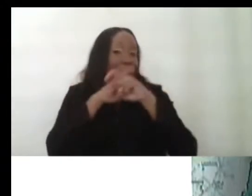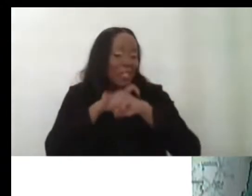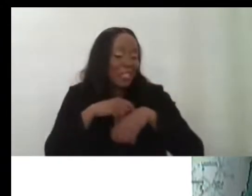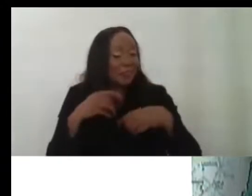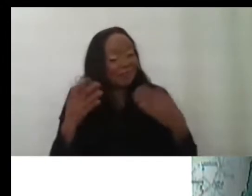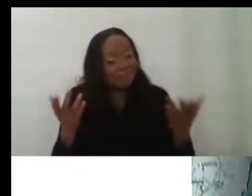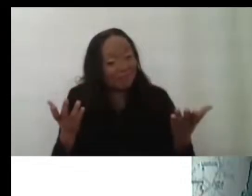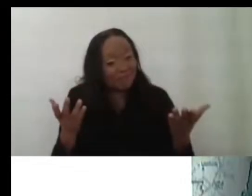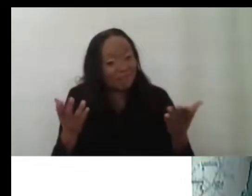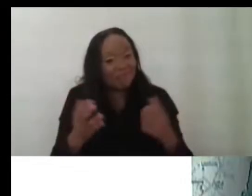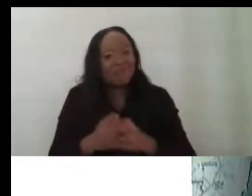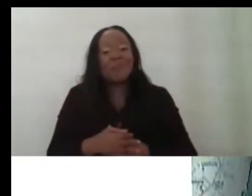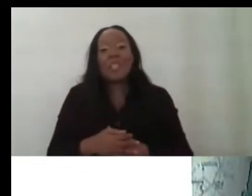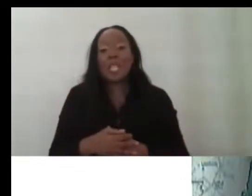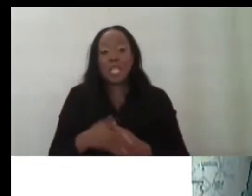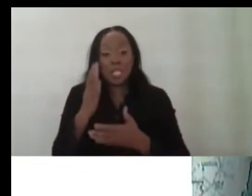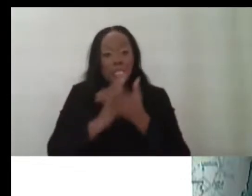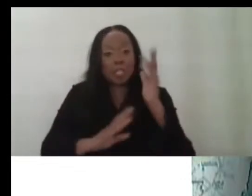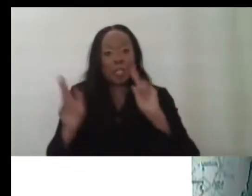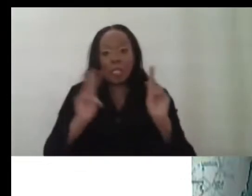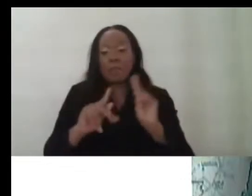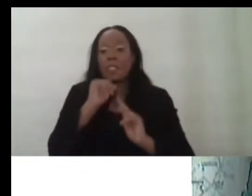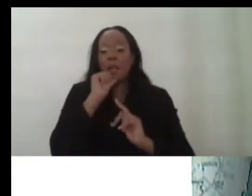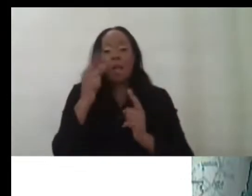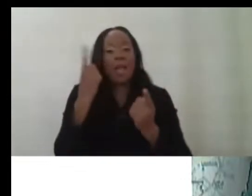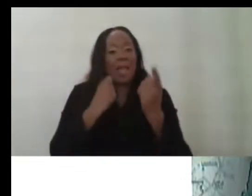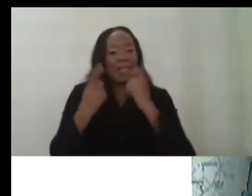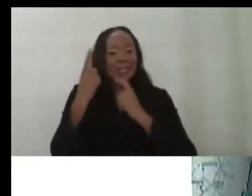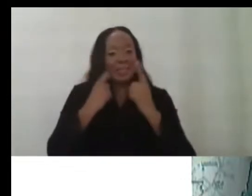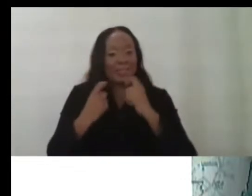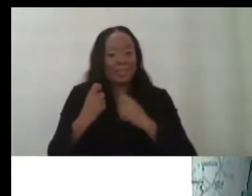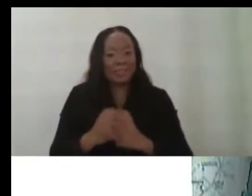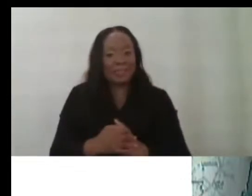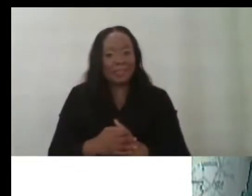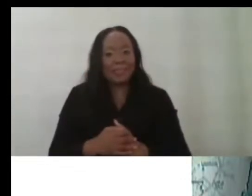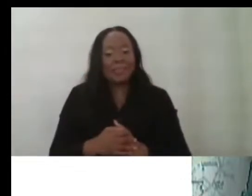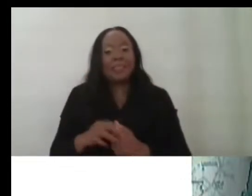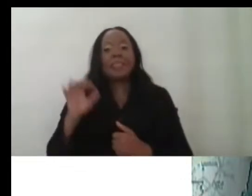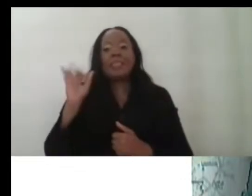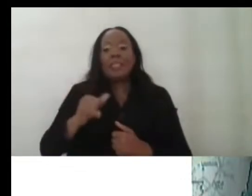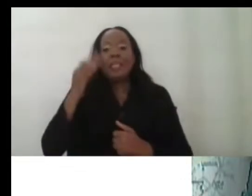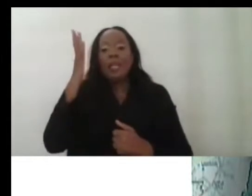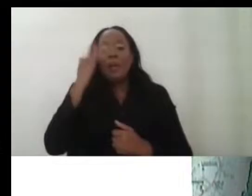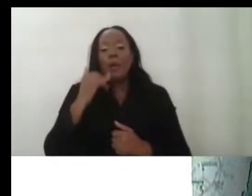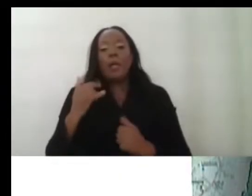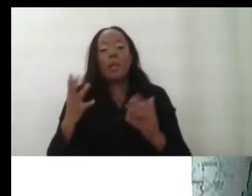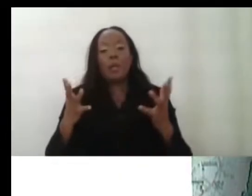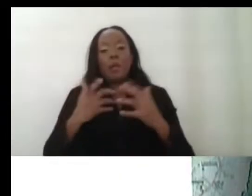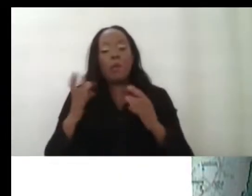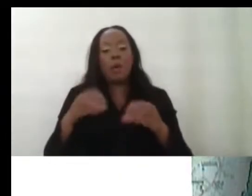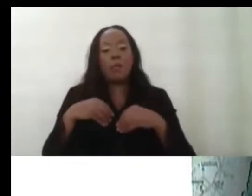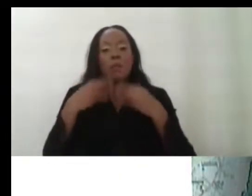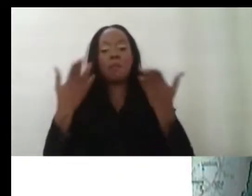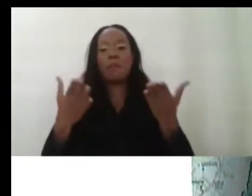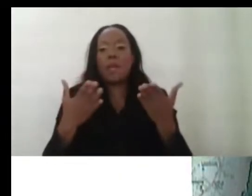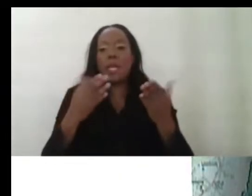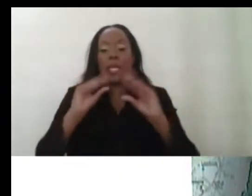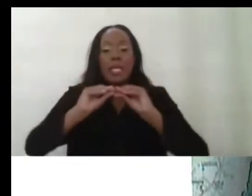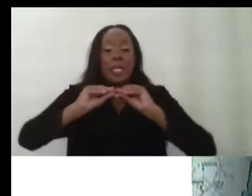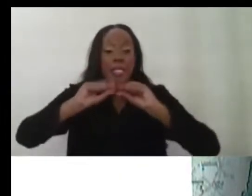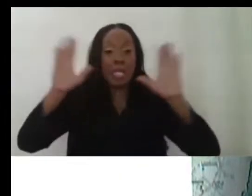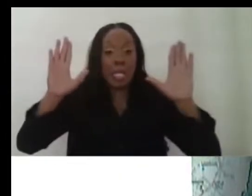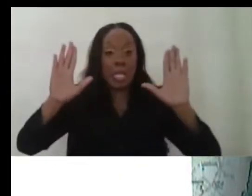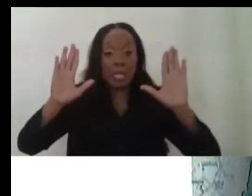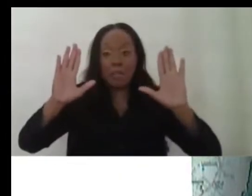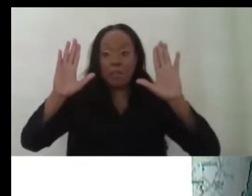some people to reach out to ask these questions. That's why we are very committed to providing coverage and clarity to educate